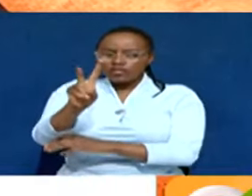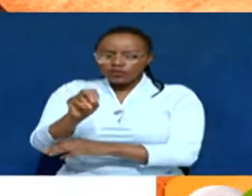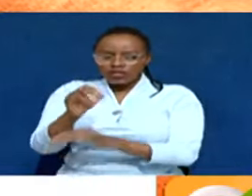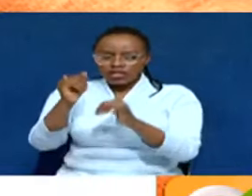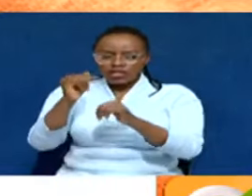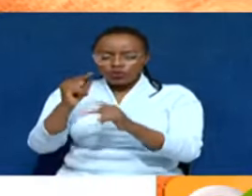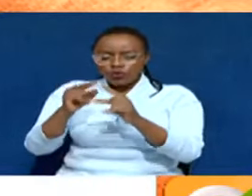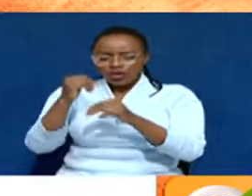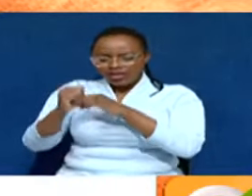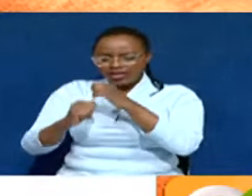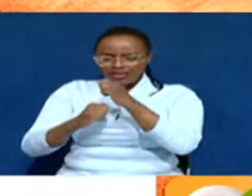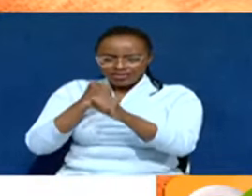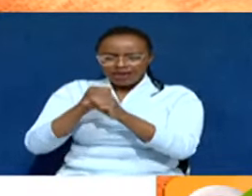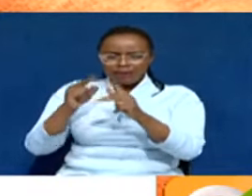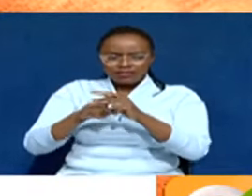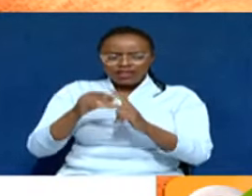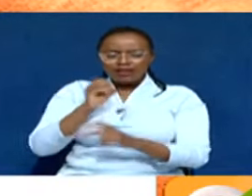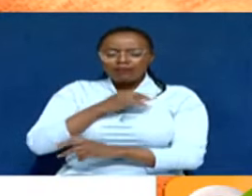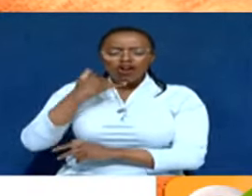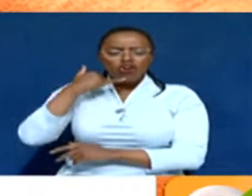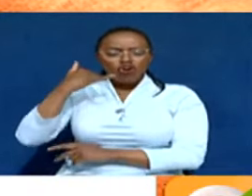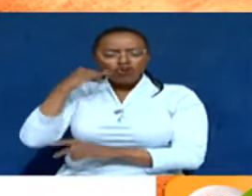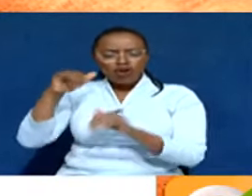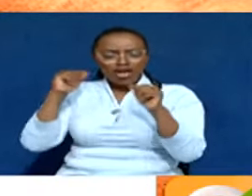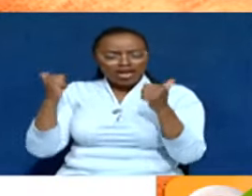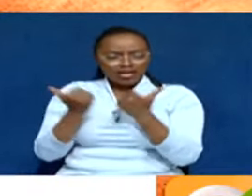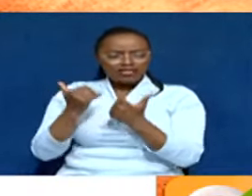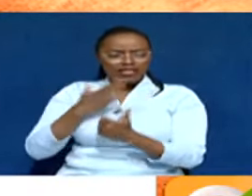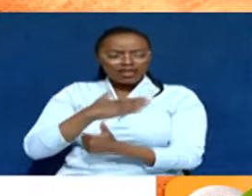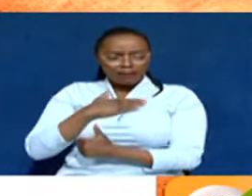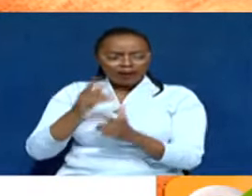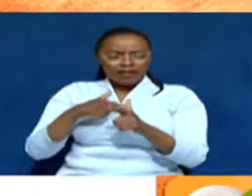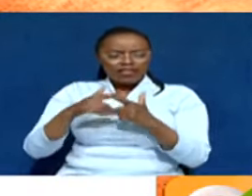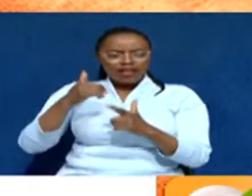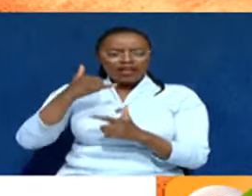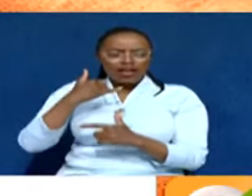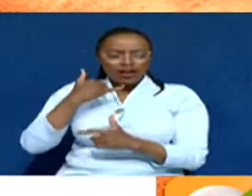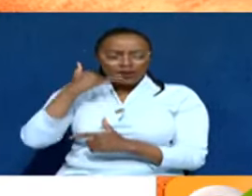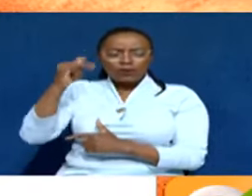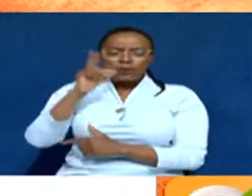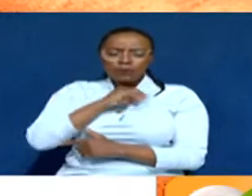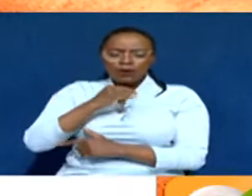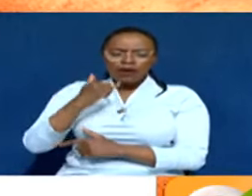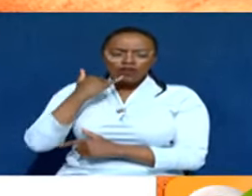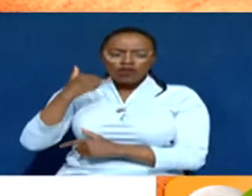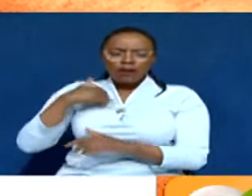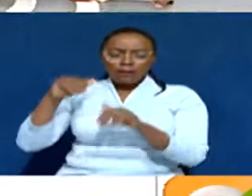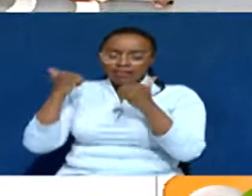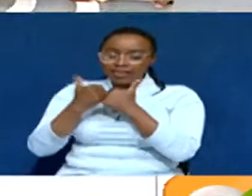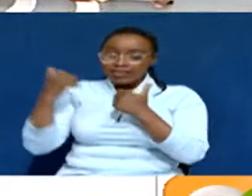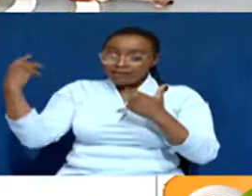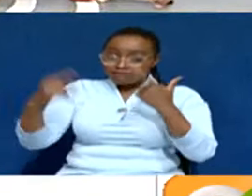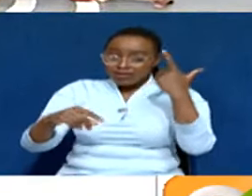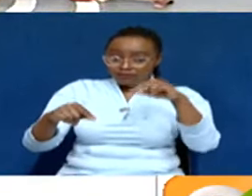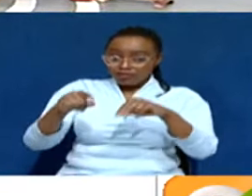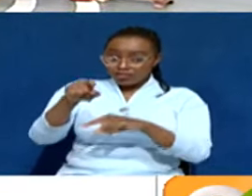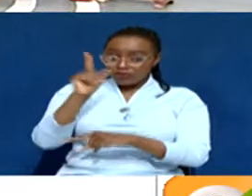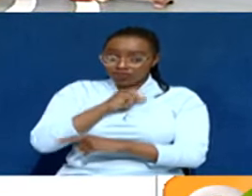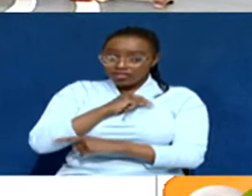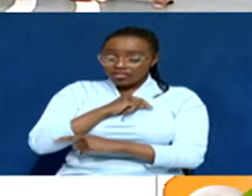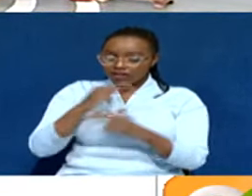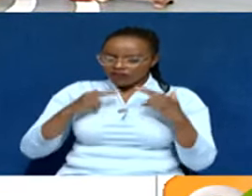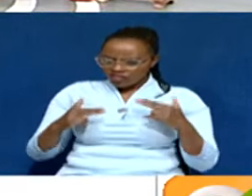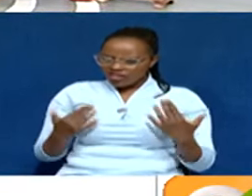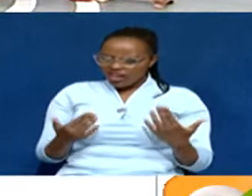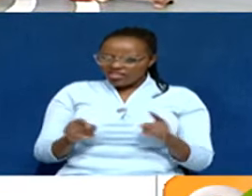New Year, I started complaining. I called my agent. After kupigwa ile kipigo ya kwanza, I call my agent. Like physically? Like, yeah.